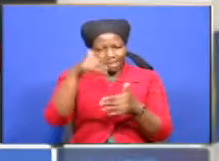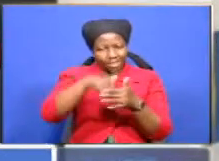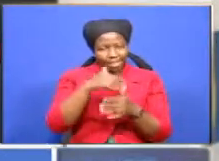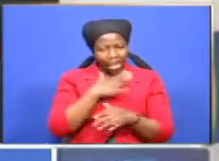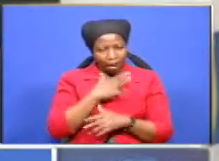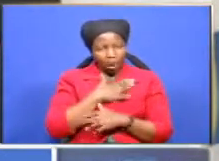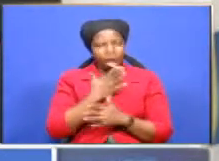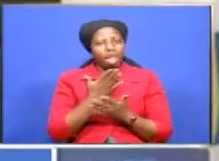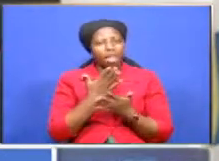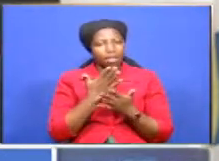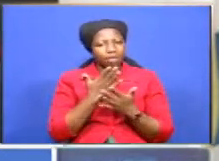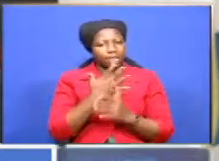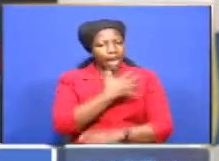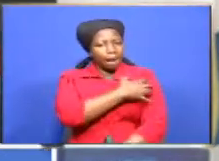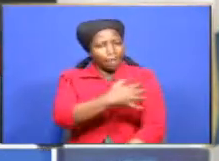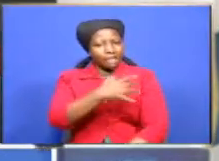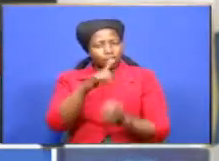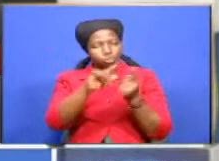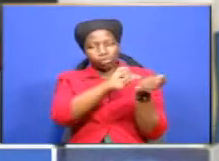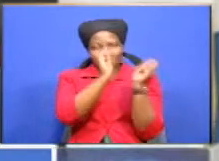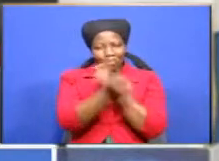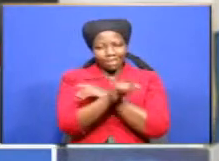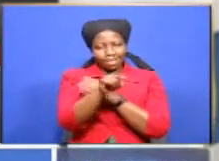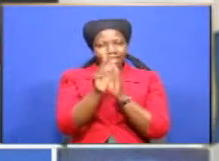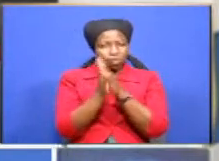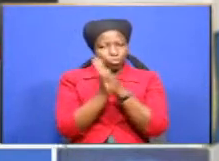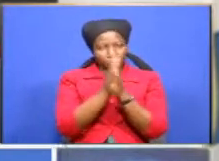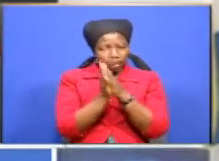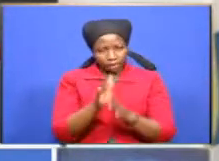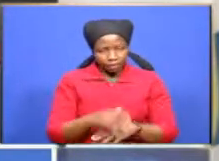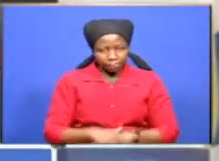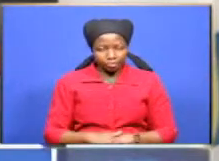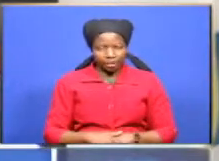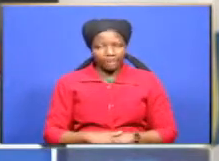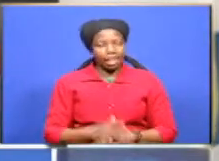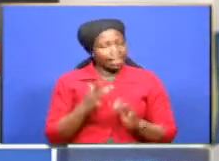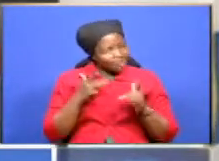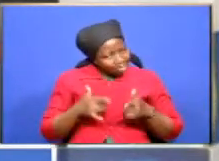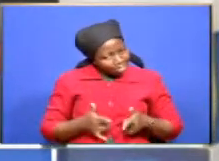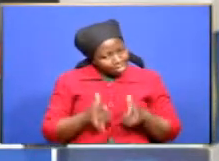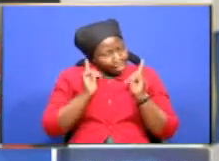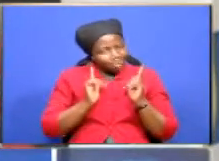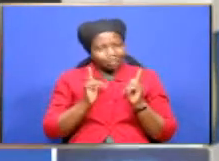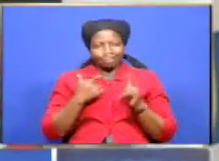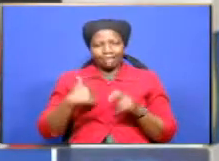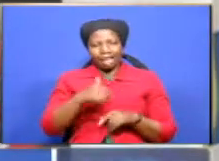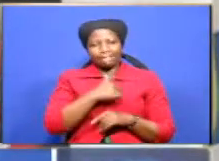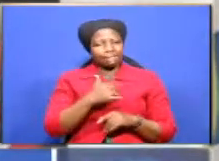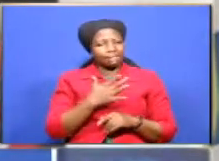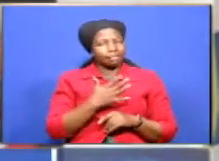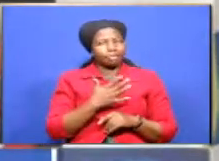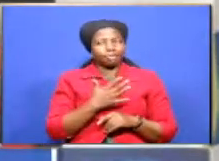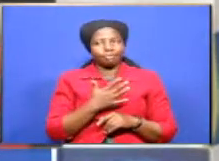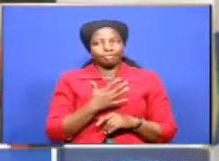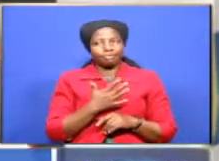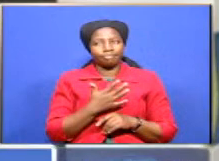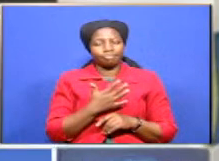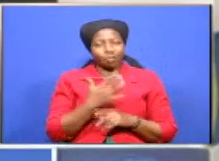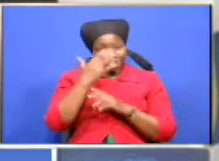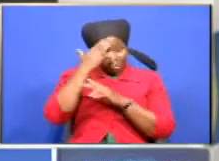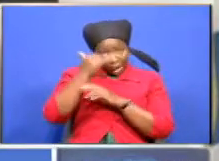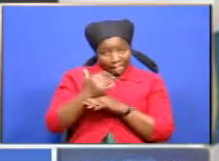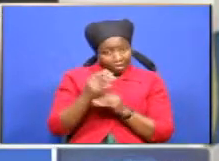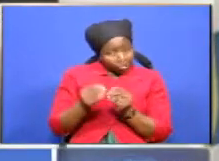means to change this narrative. Let us not be the people, because the magic in